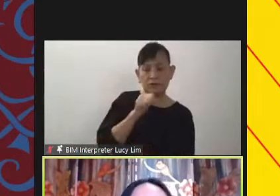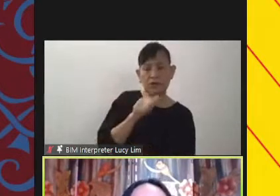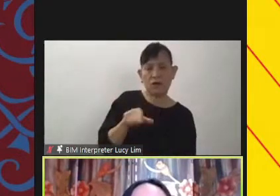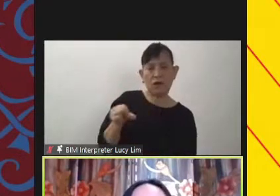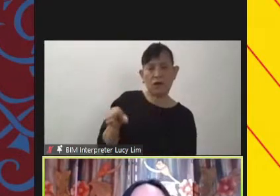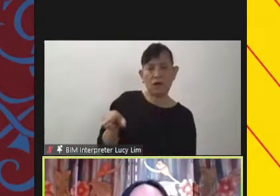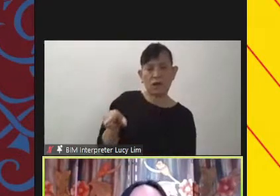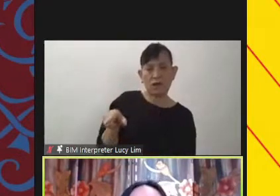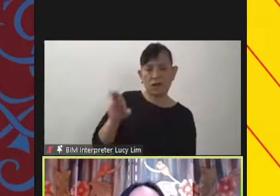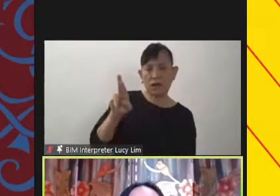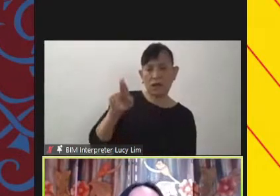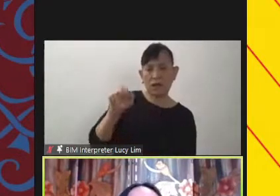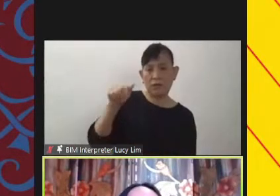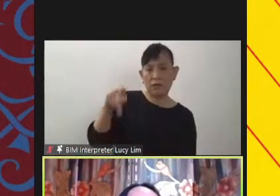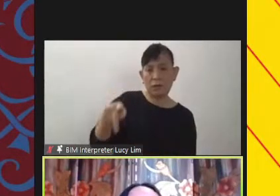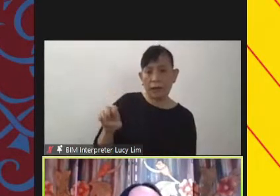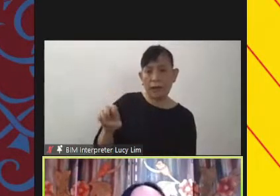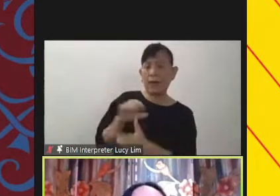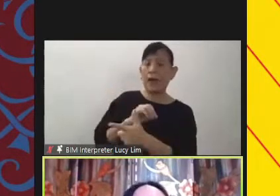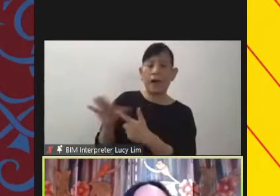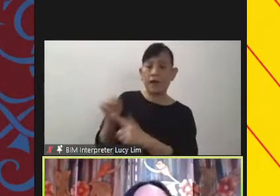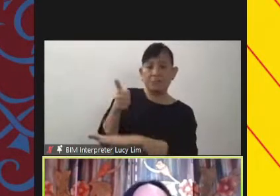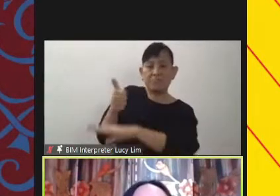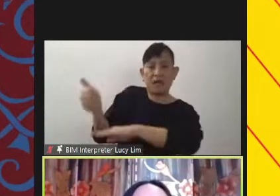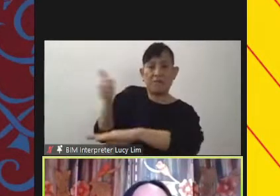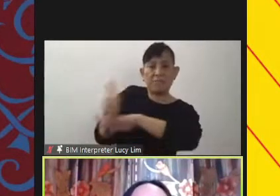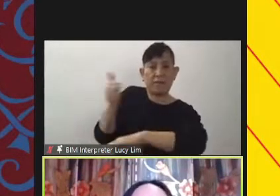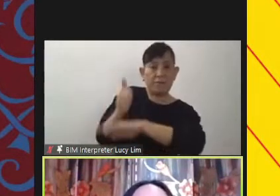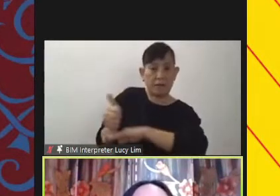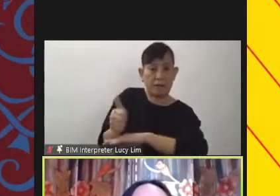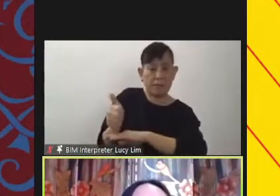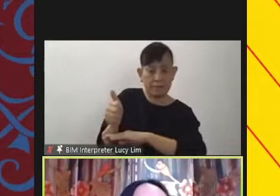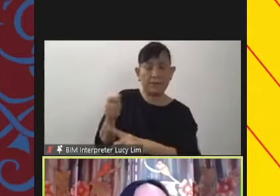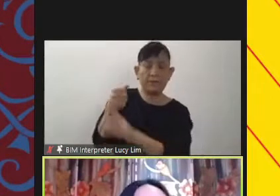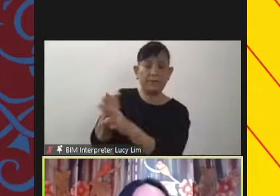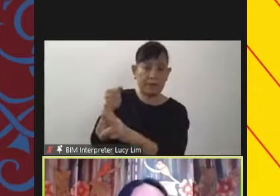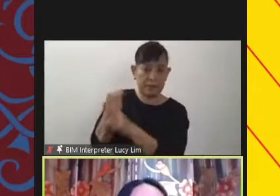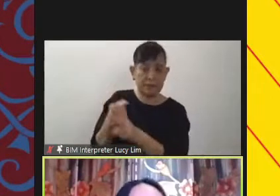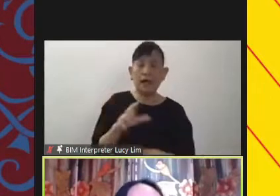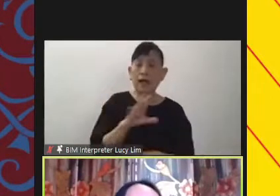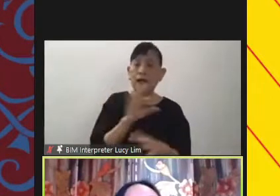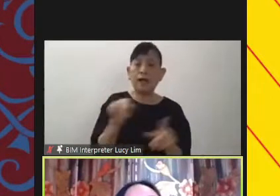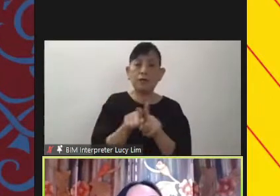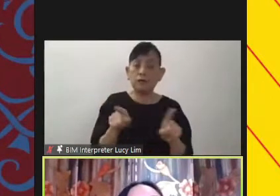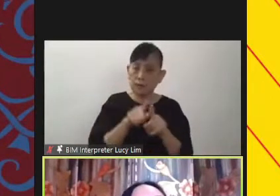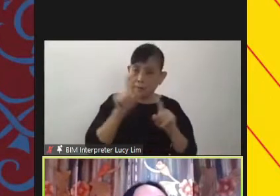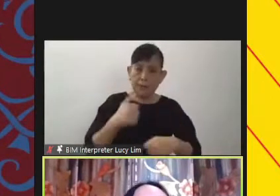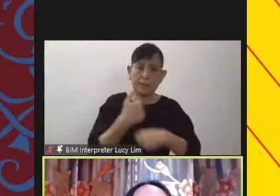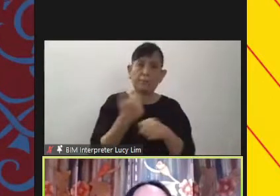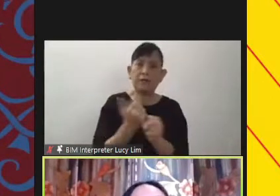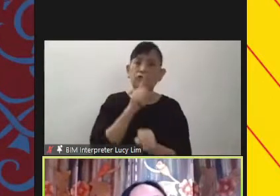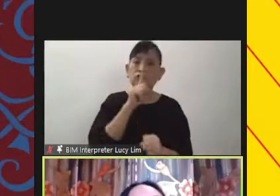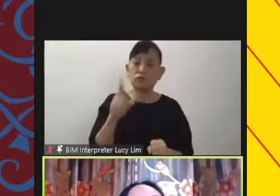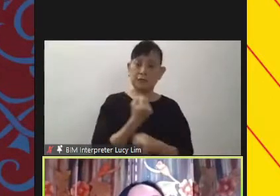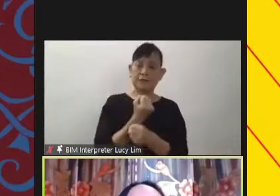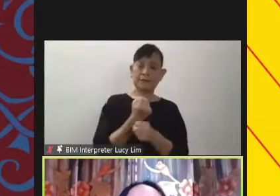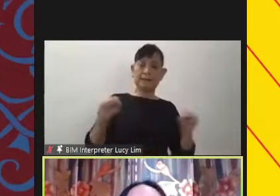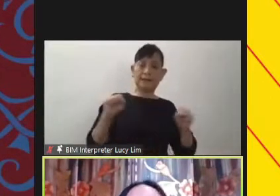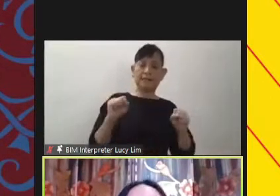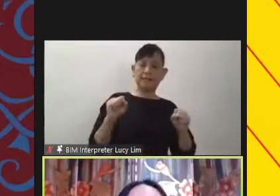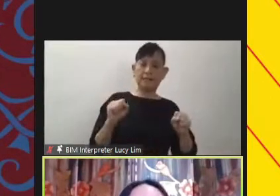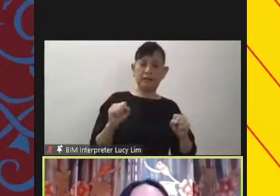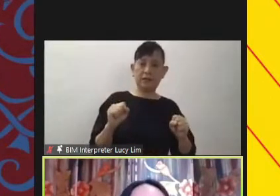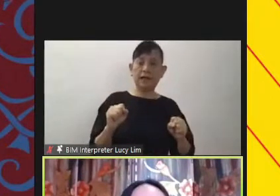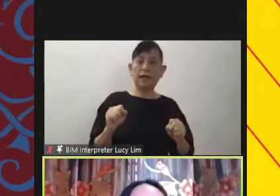a victim blaming as well. So secondly, they have to ensure the safety of survivors. You have to have safe homes,